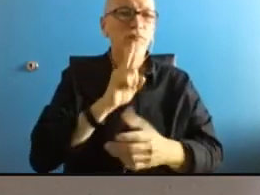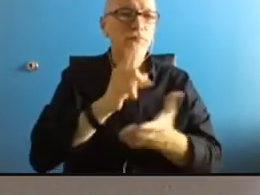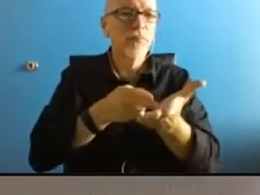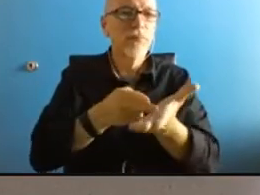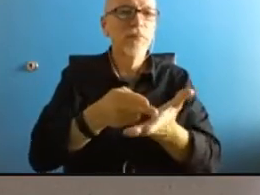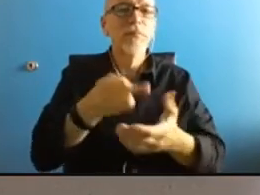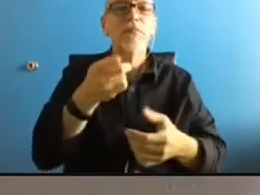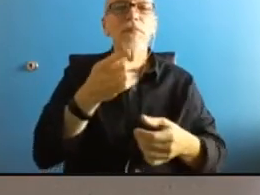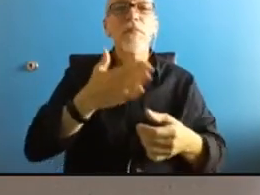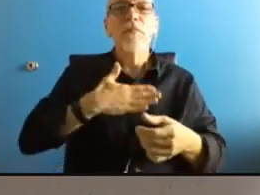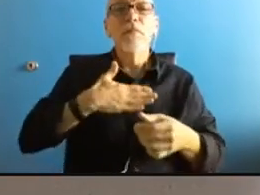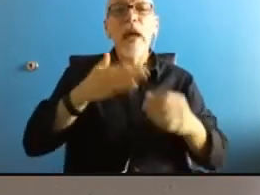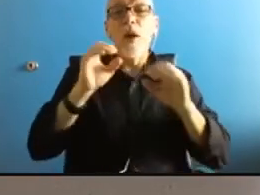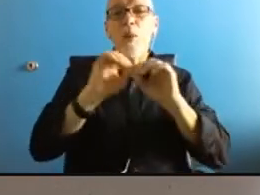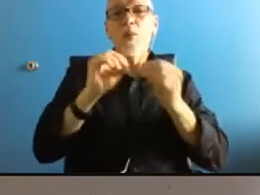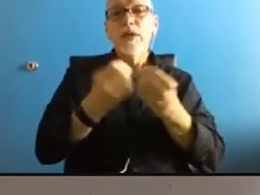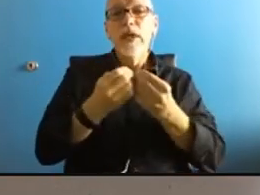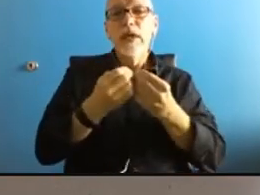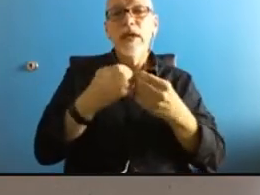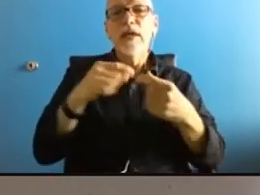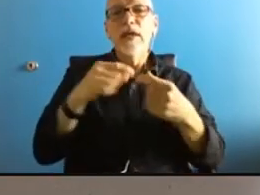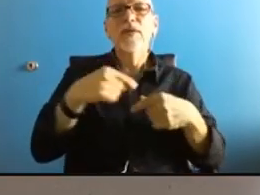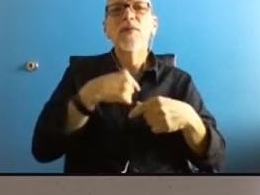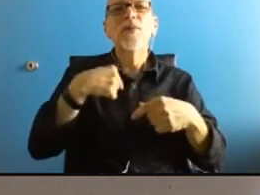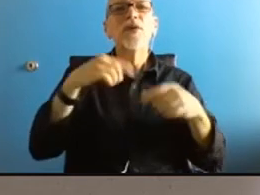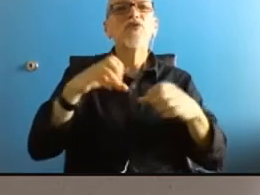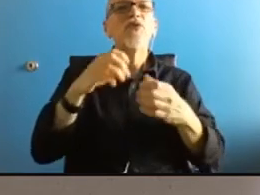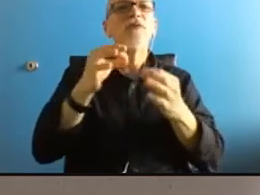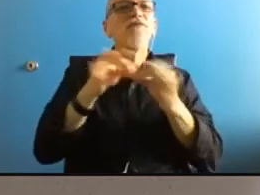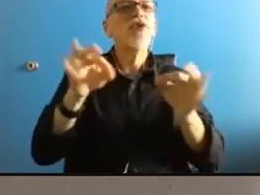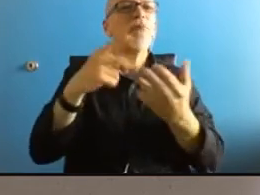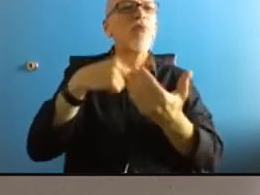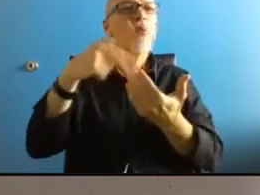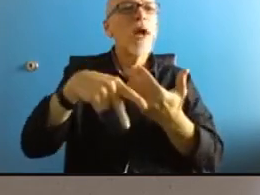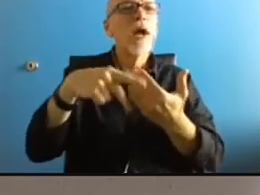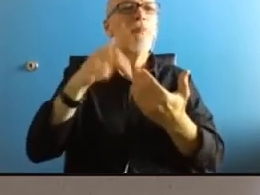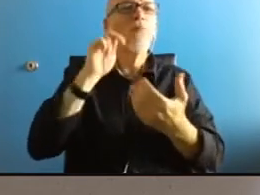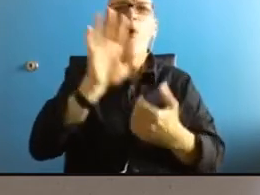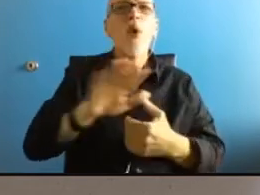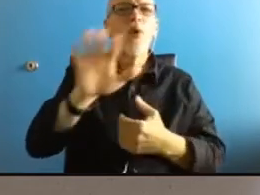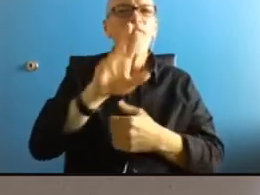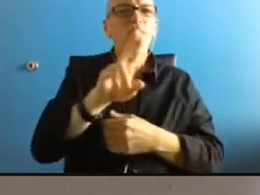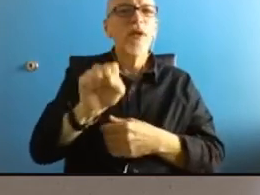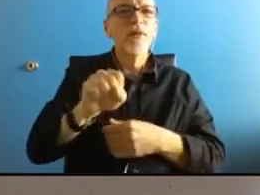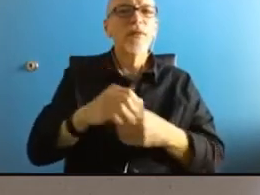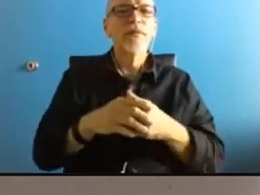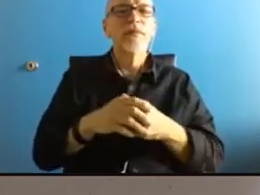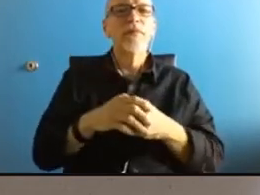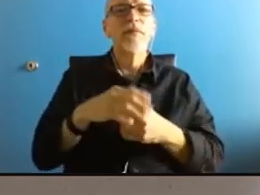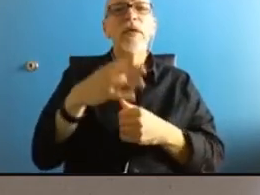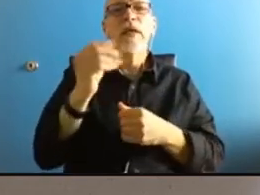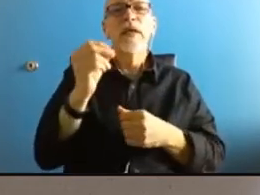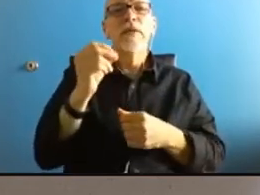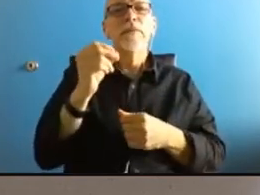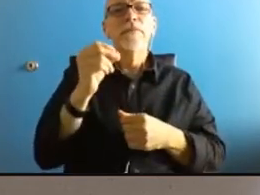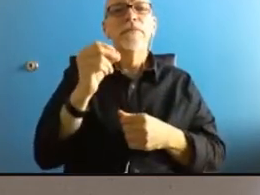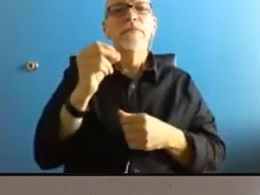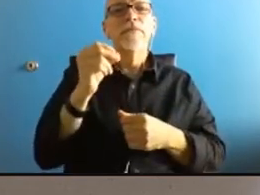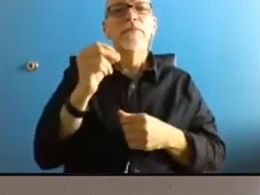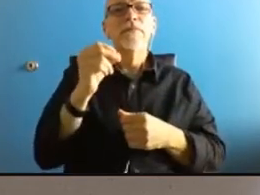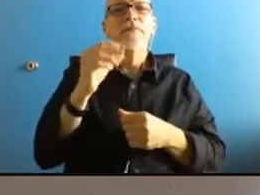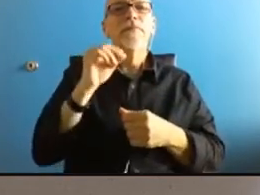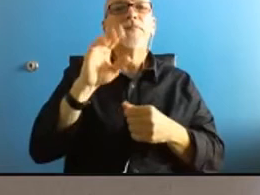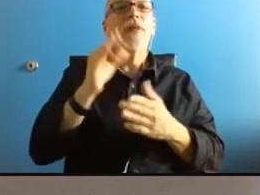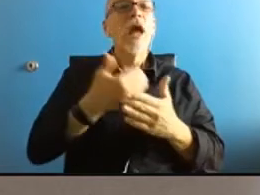my organization does free programming all over the country. And, and the whole motto